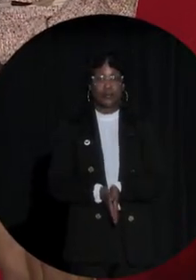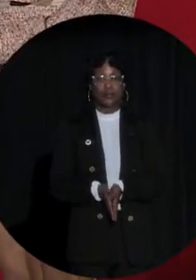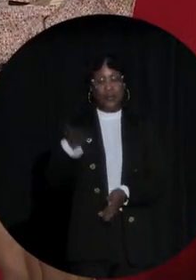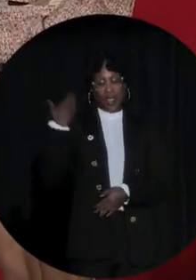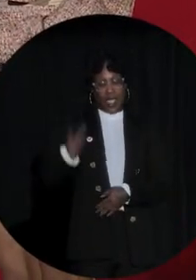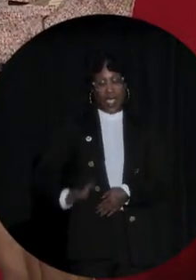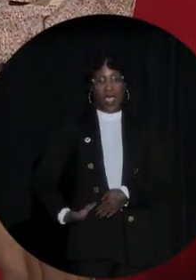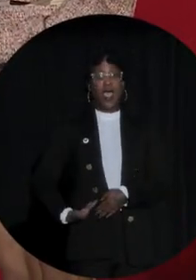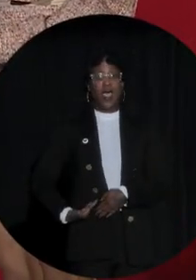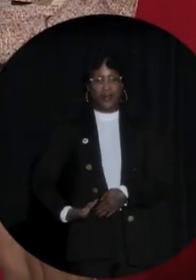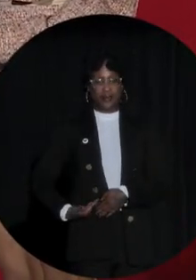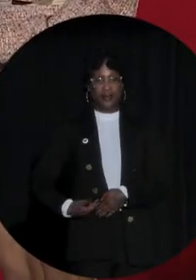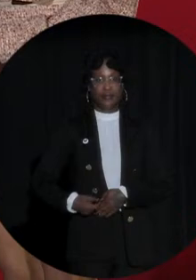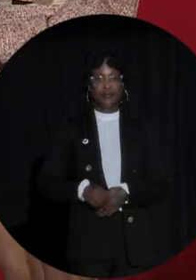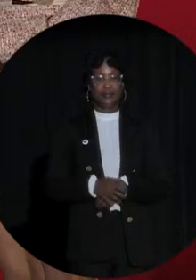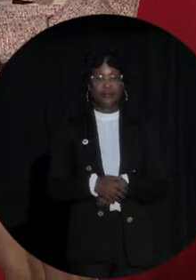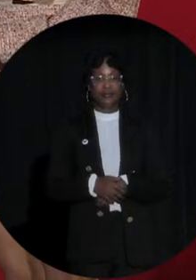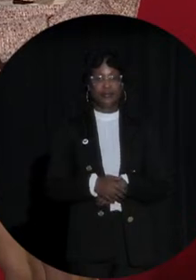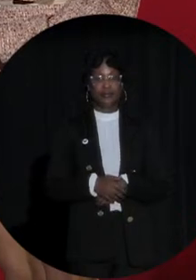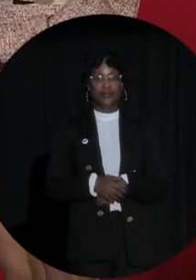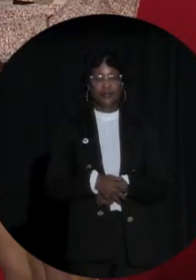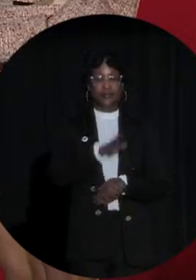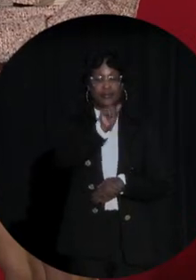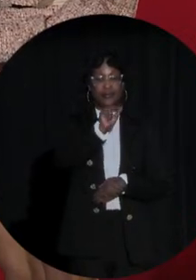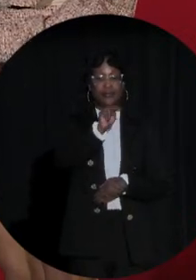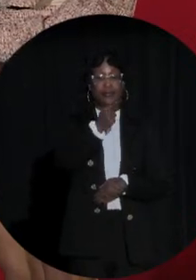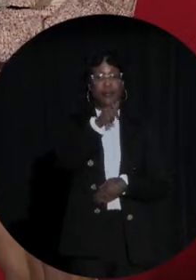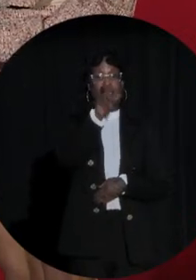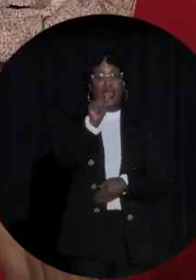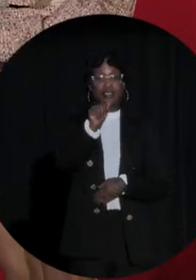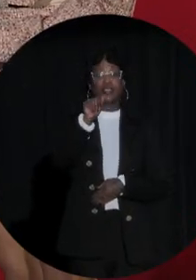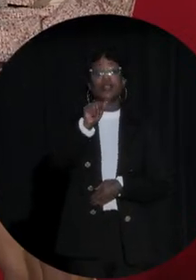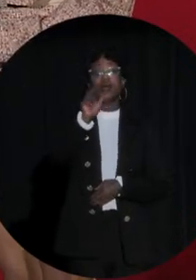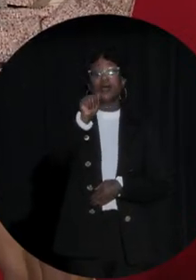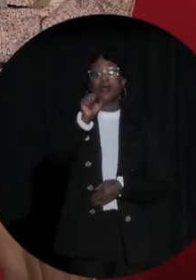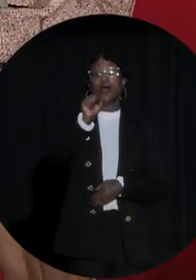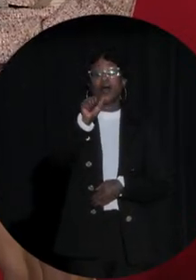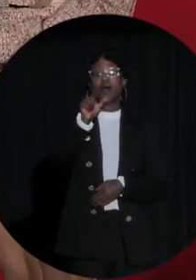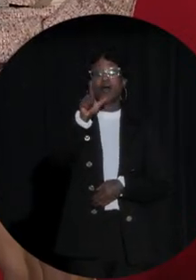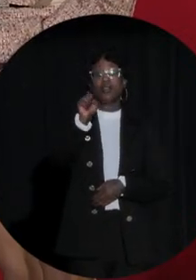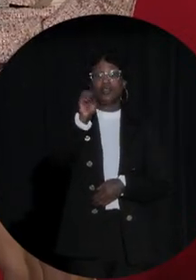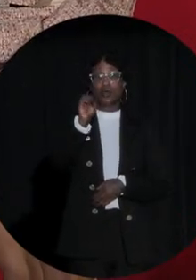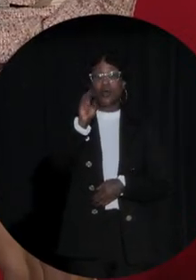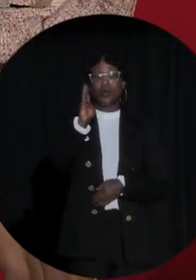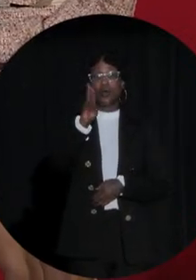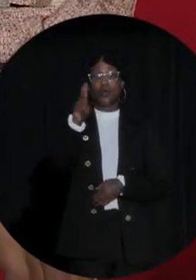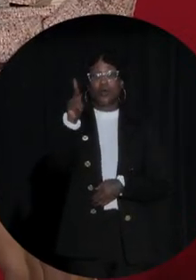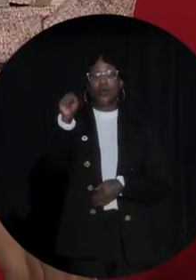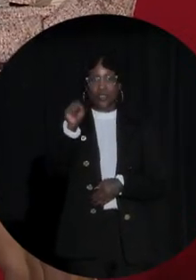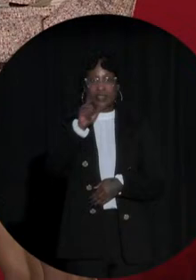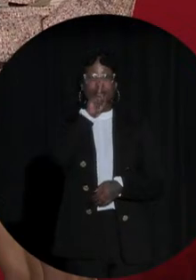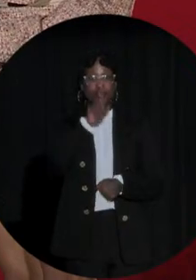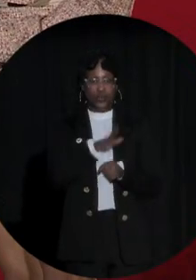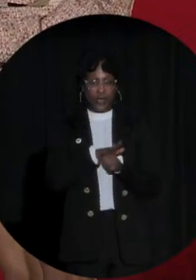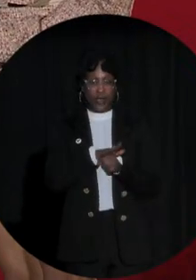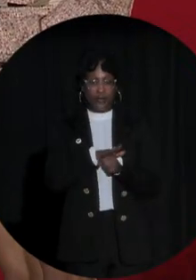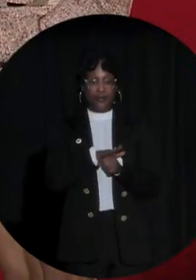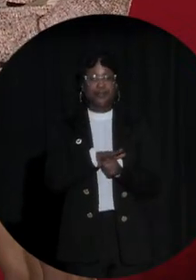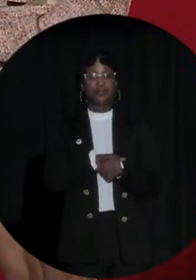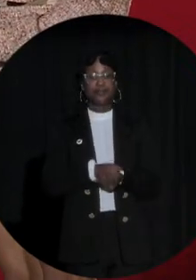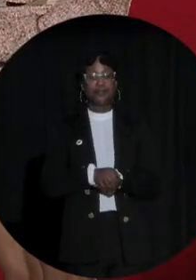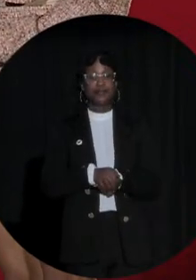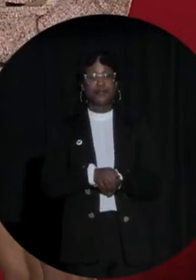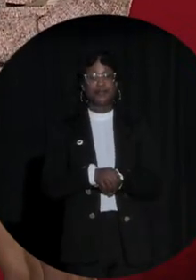Aye. Aye. State Angela your name. Also Brooks. Do solemnly swear. Do solemnly swear. That I will support